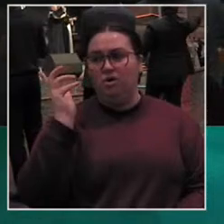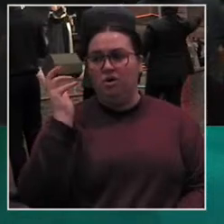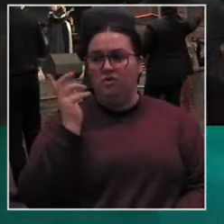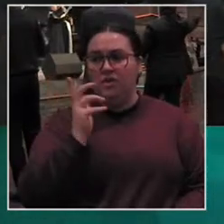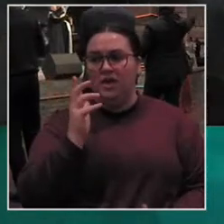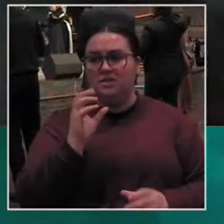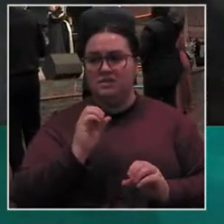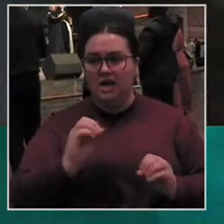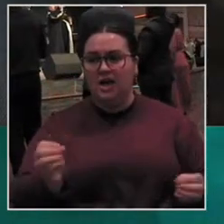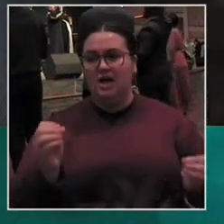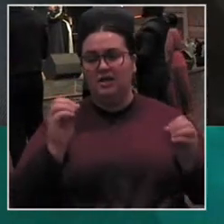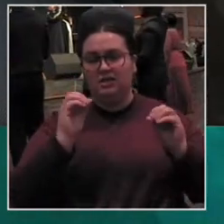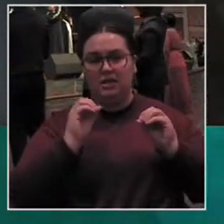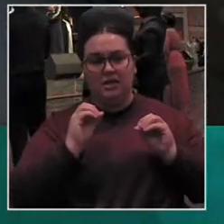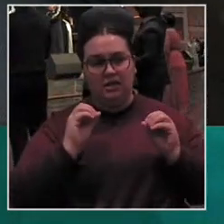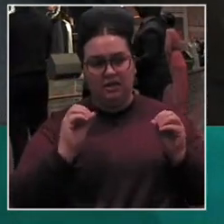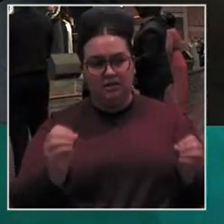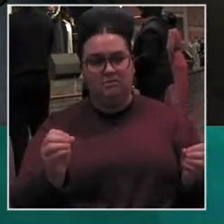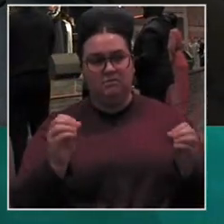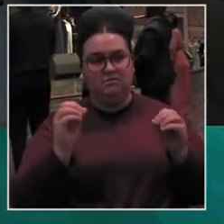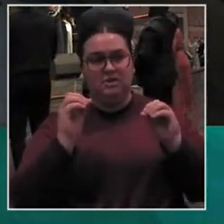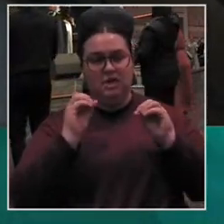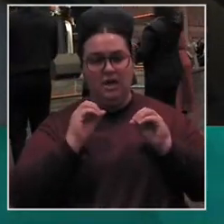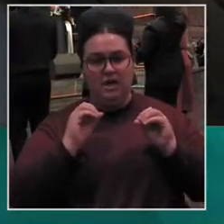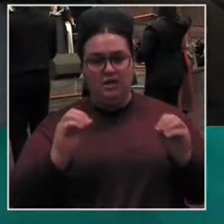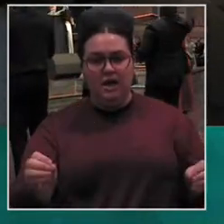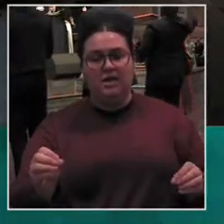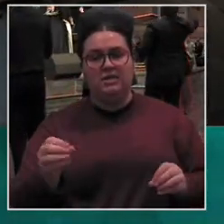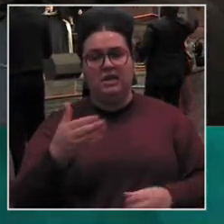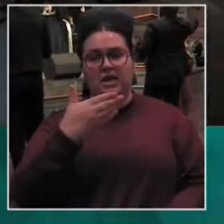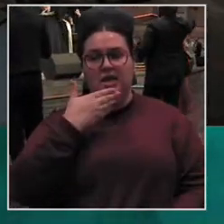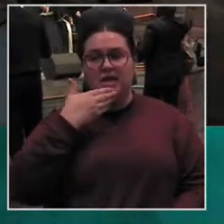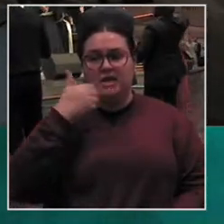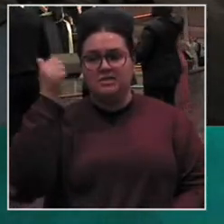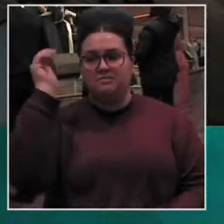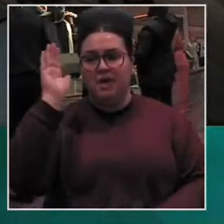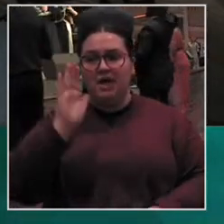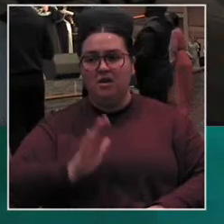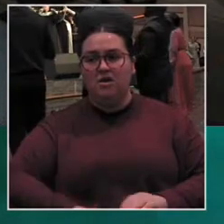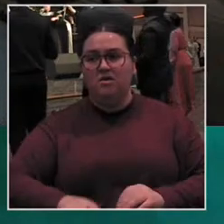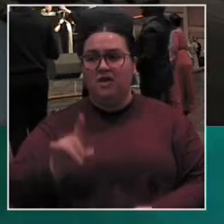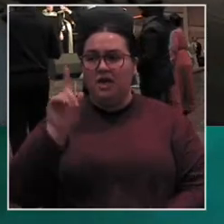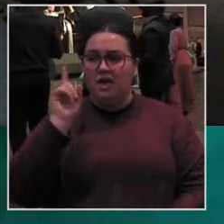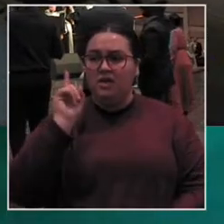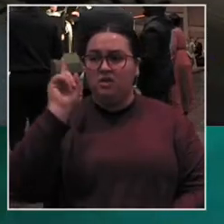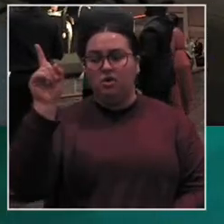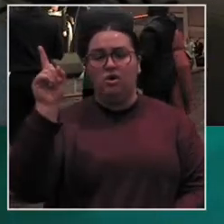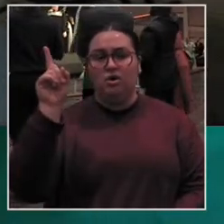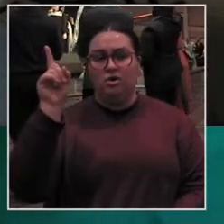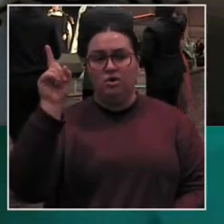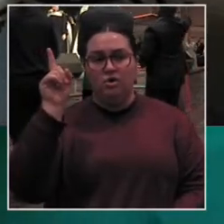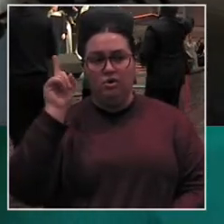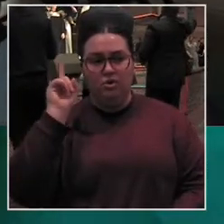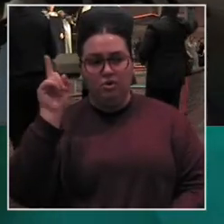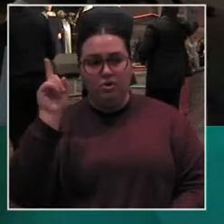is nothing better than you, Jesus. Nothing is better than you.